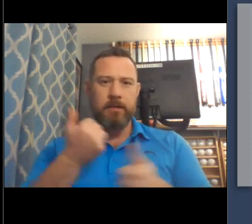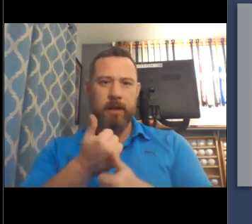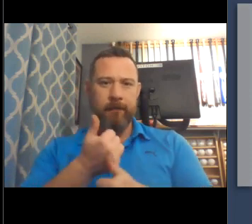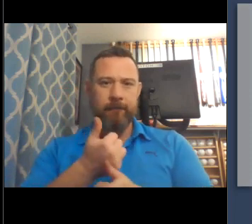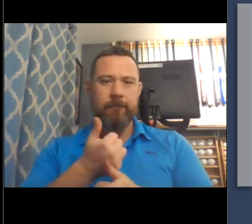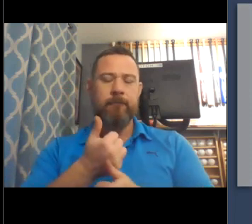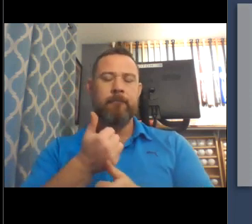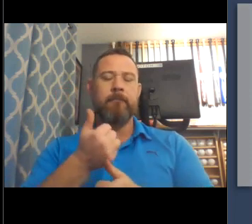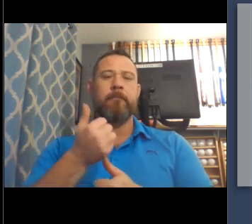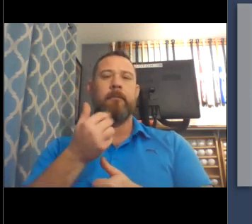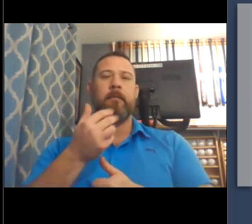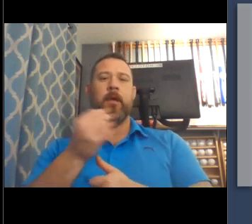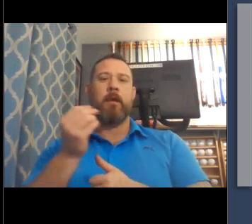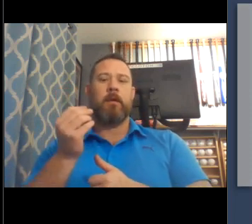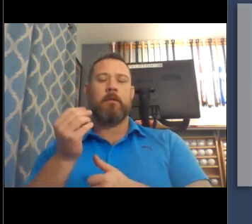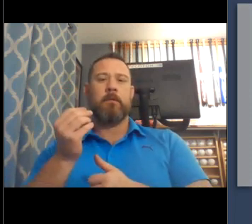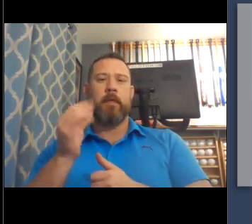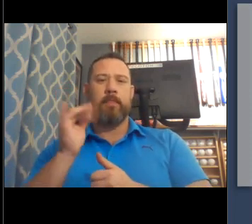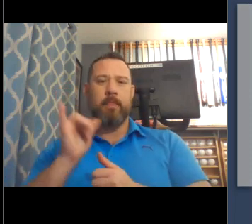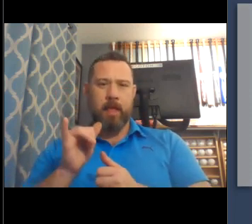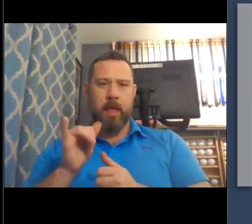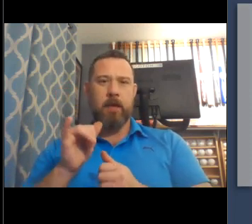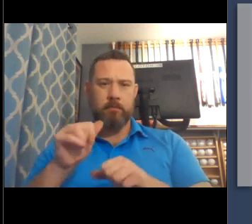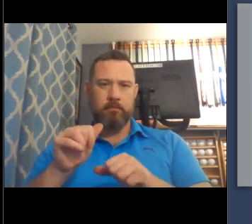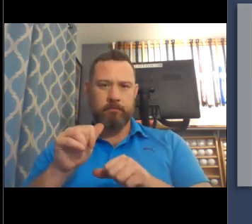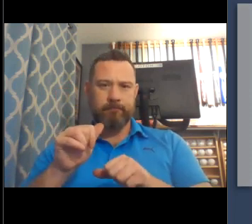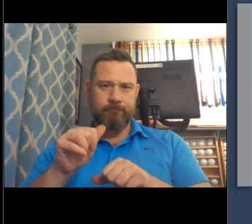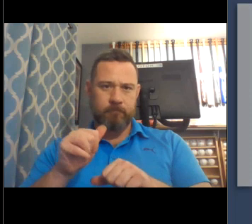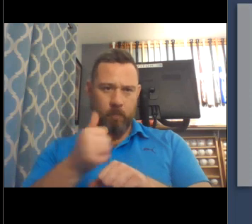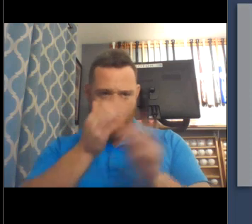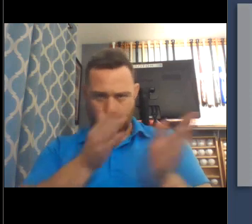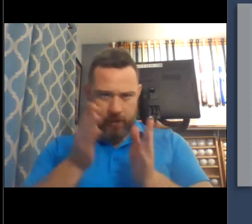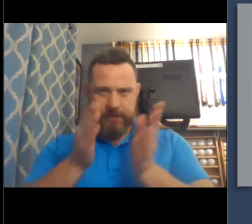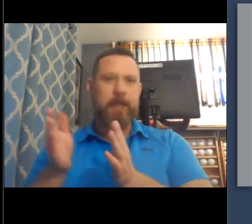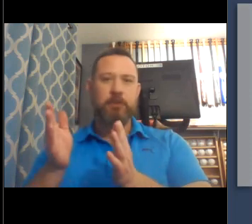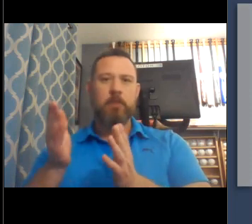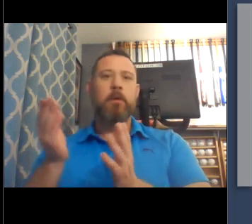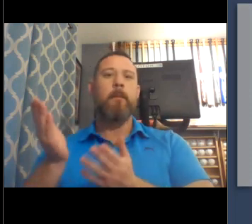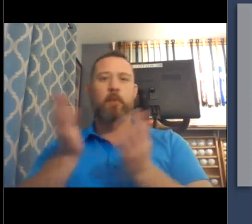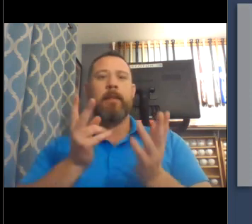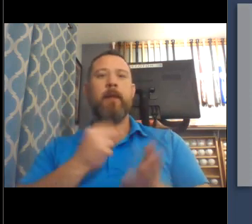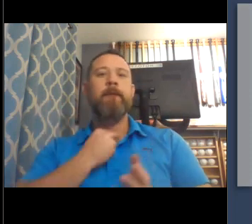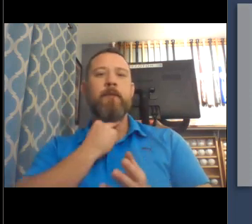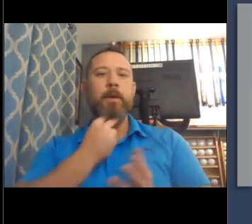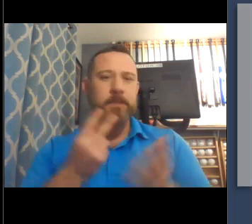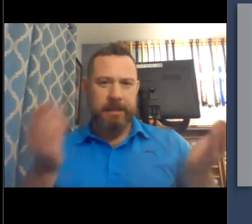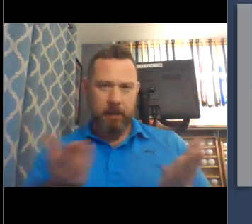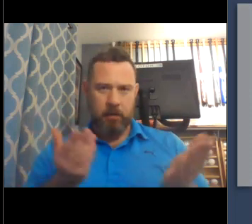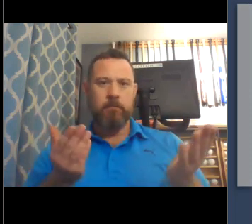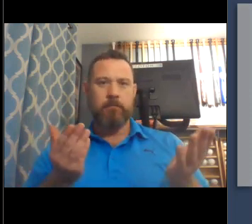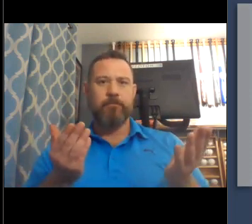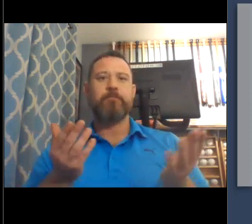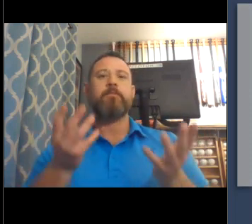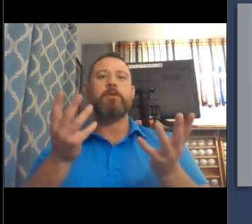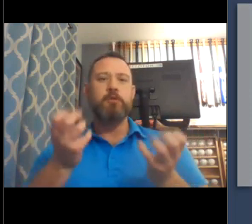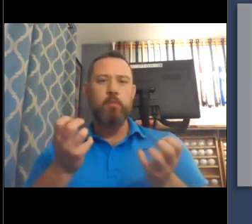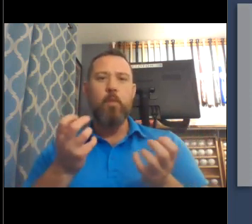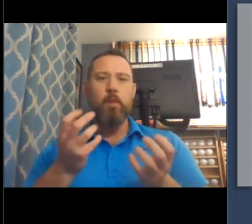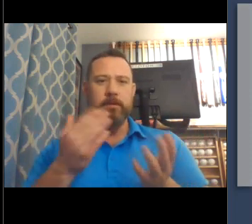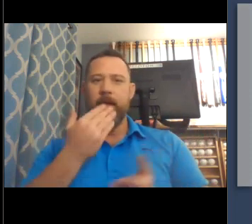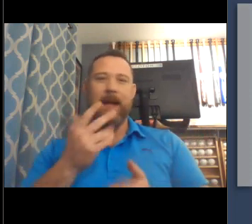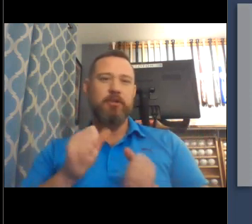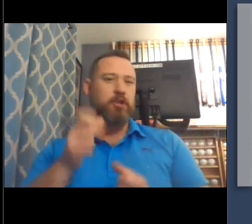And that organization, I really appreciate bringing people's voices in, but just wanted to pause there, and I just couldn't hear